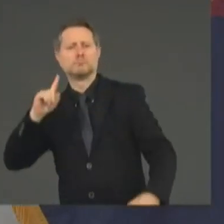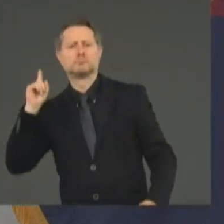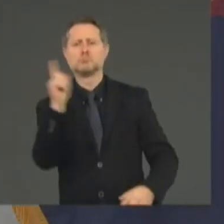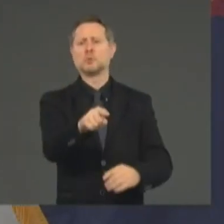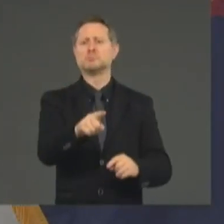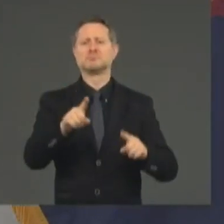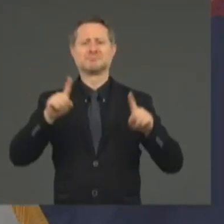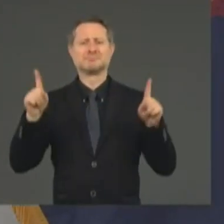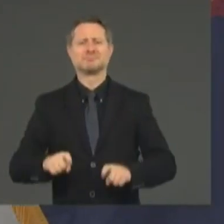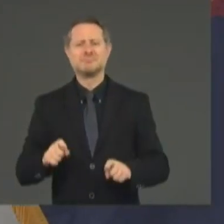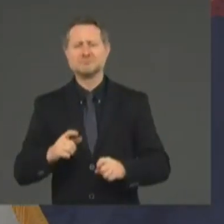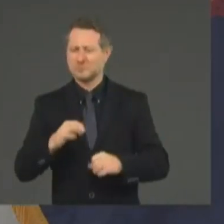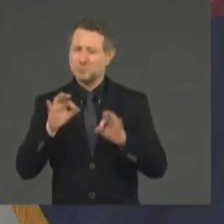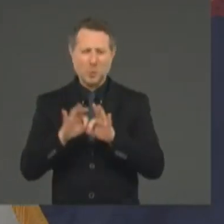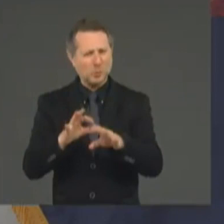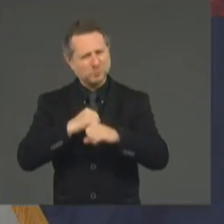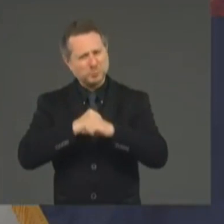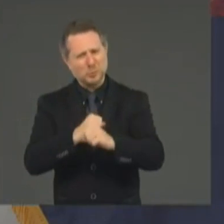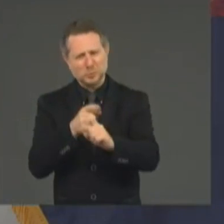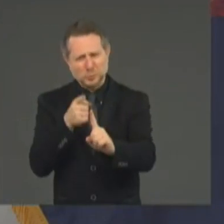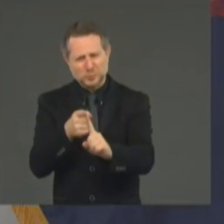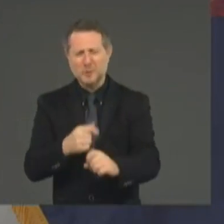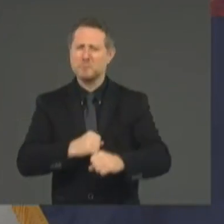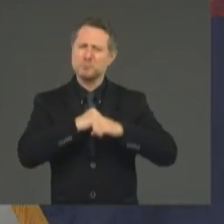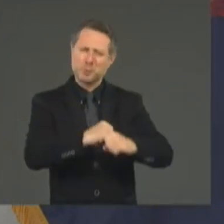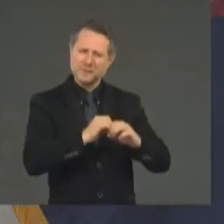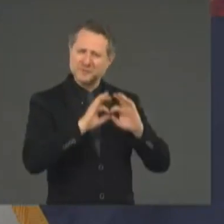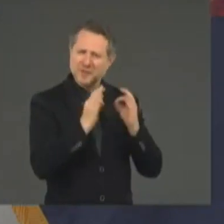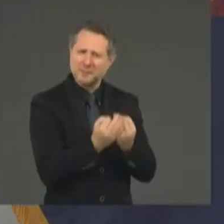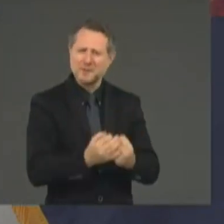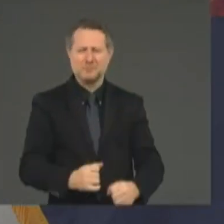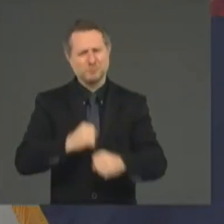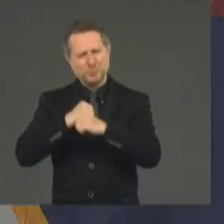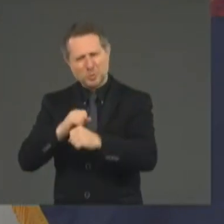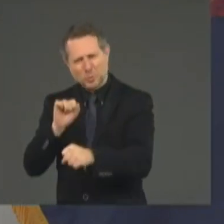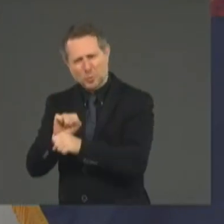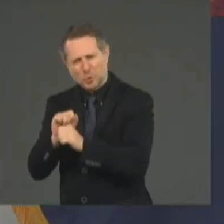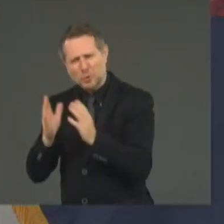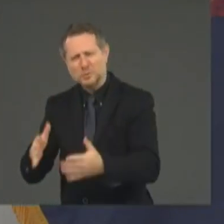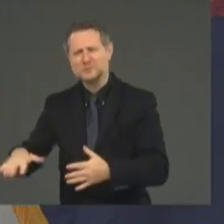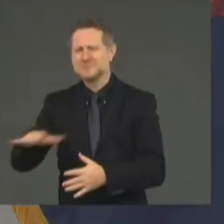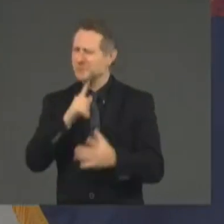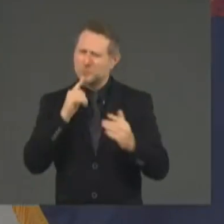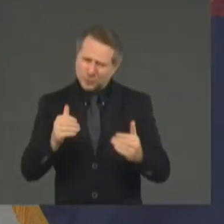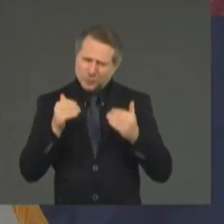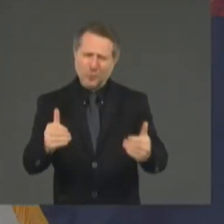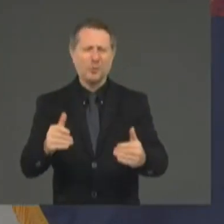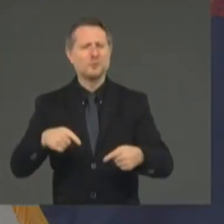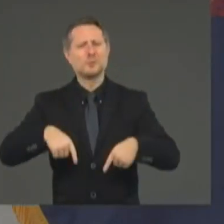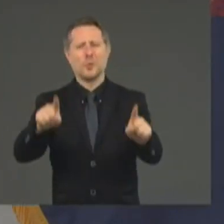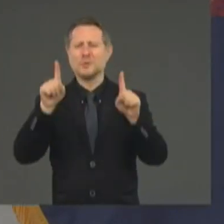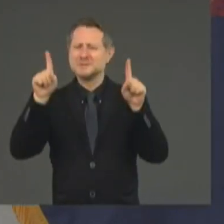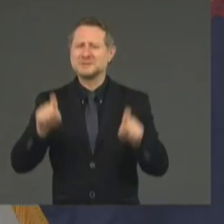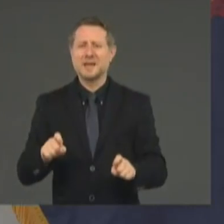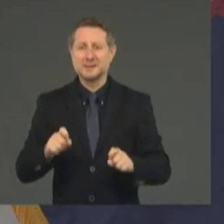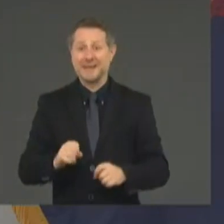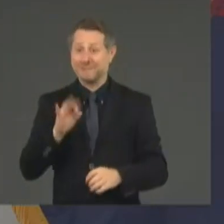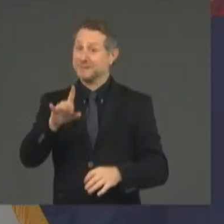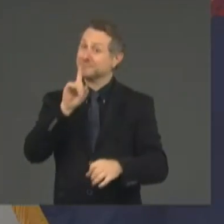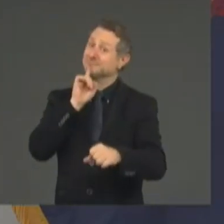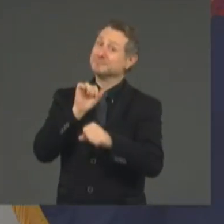Protects you, protects your family, protects your colleagues, so get a test. If you were exposed to a